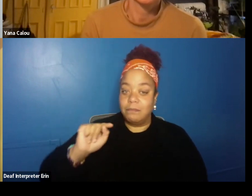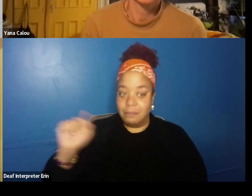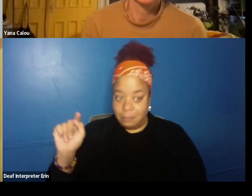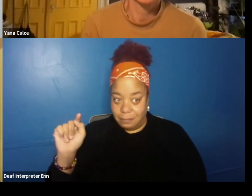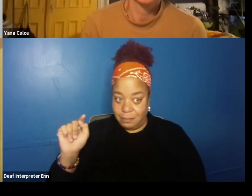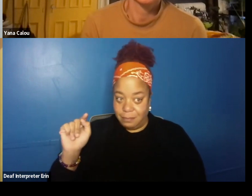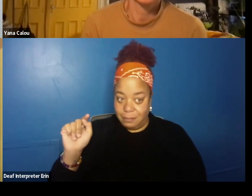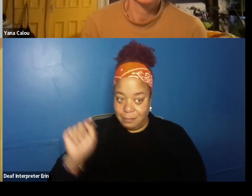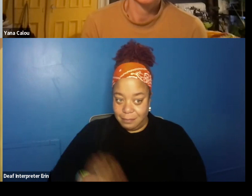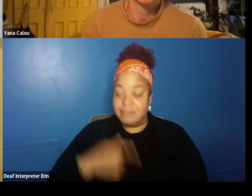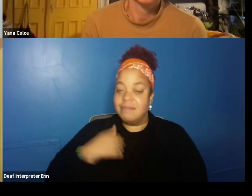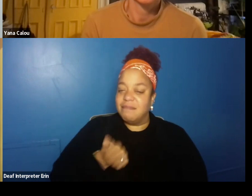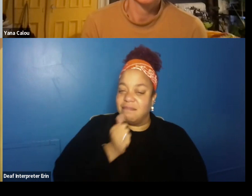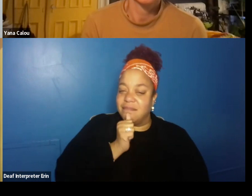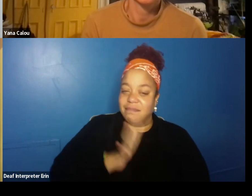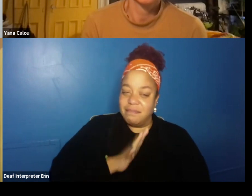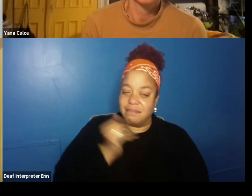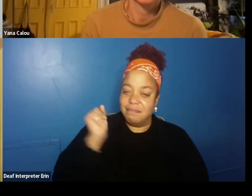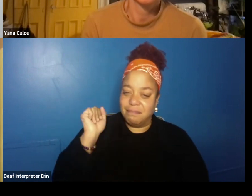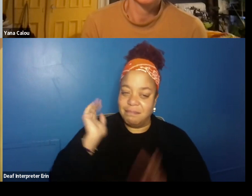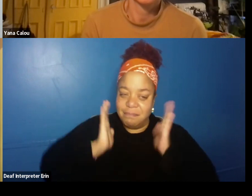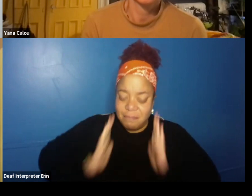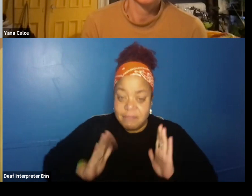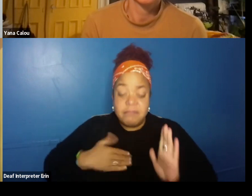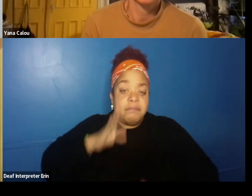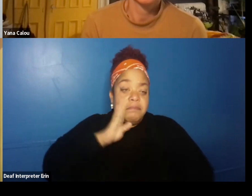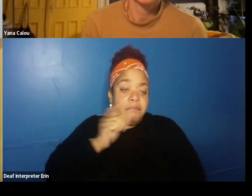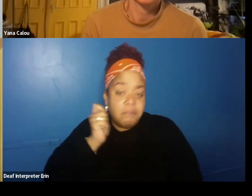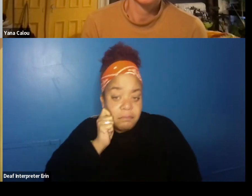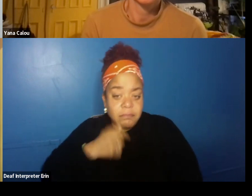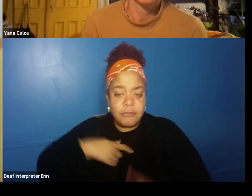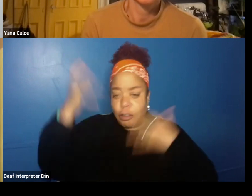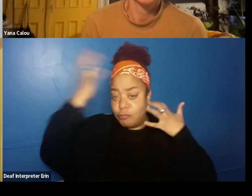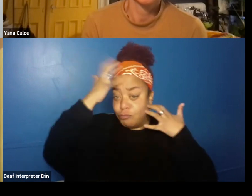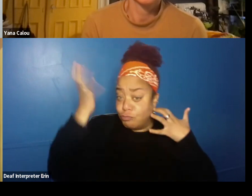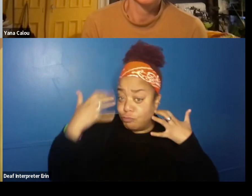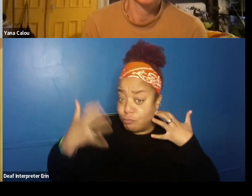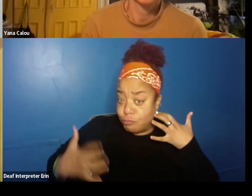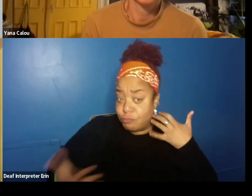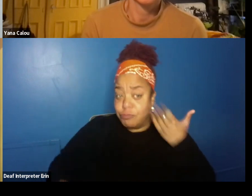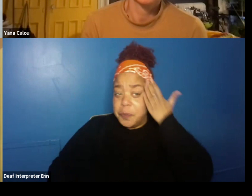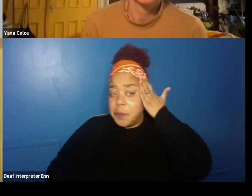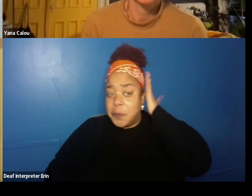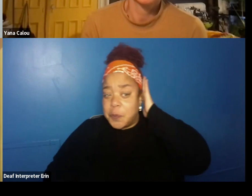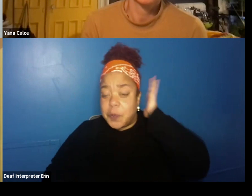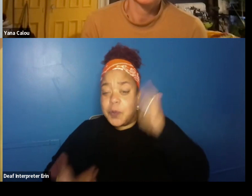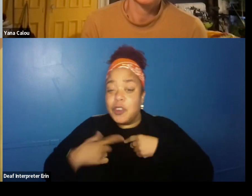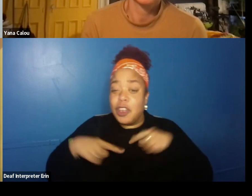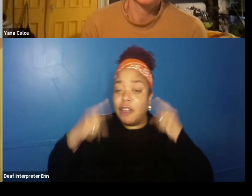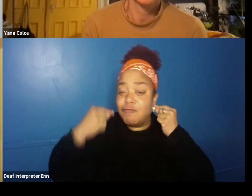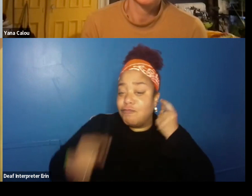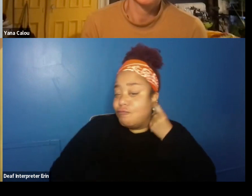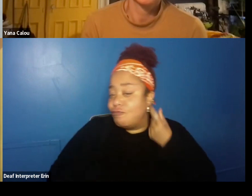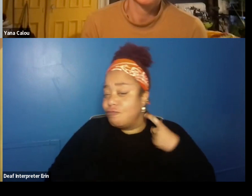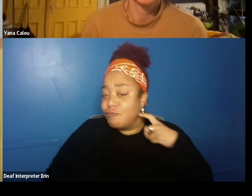hair. I'm wearing an emerald green top, big gold earrings, red lipstick, and behind me is a gray